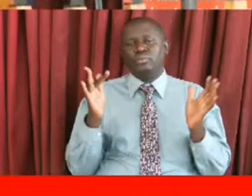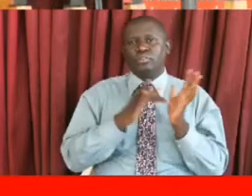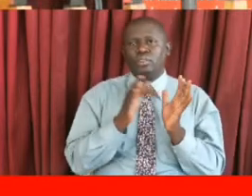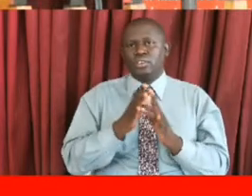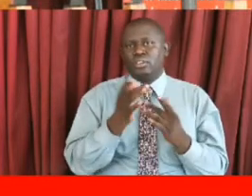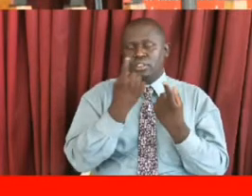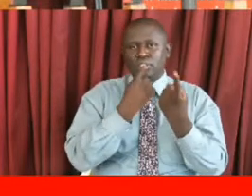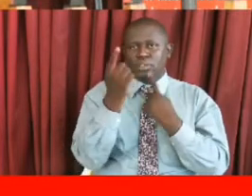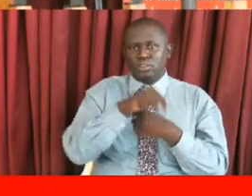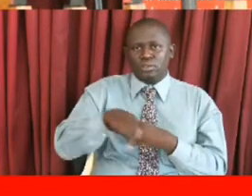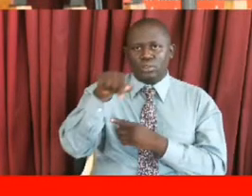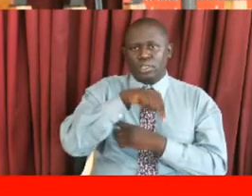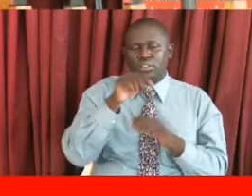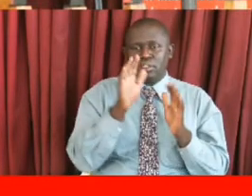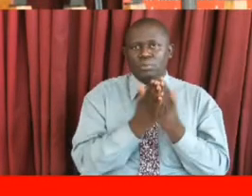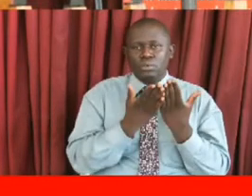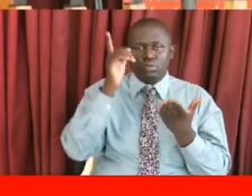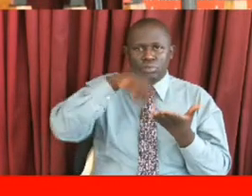in Revelations